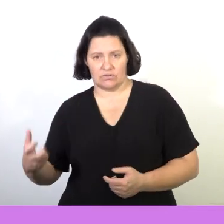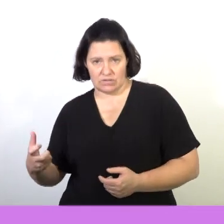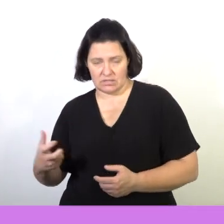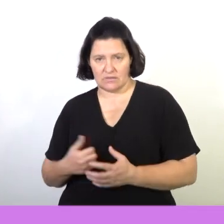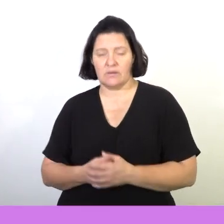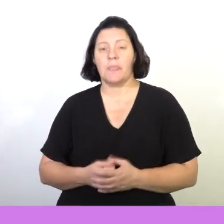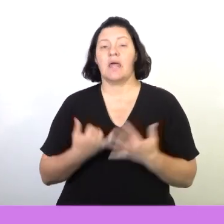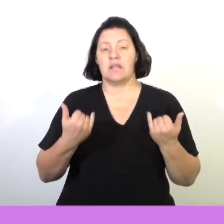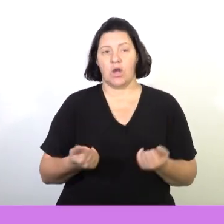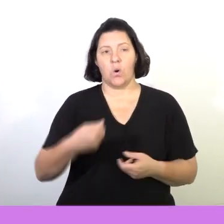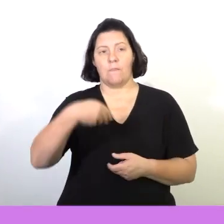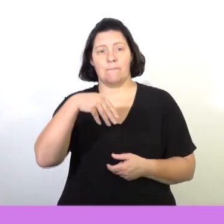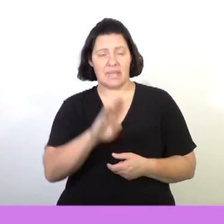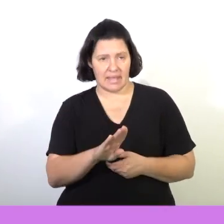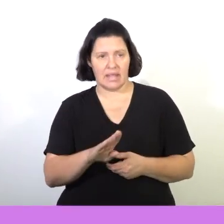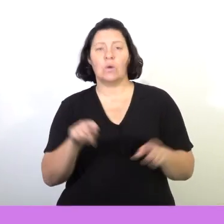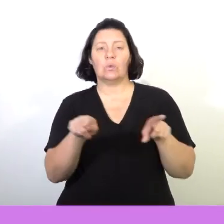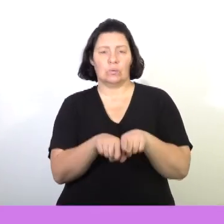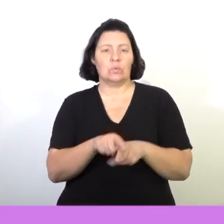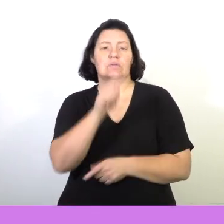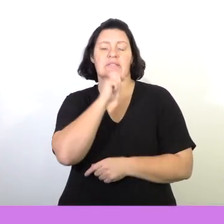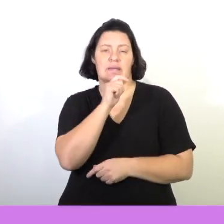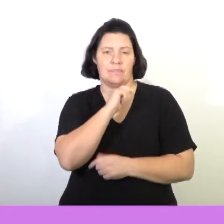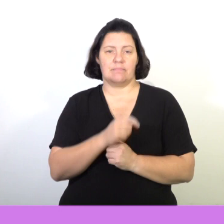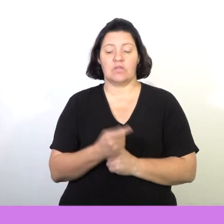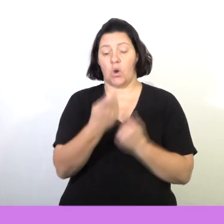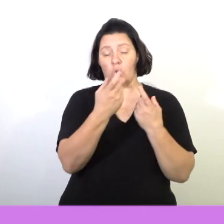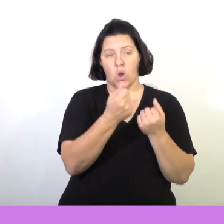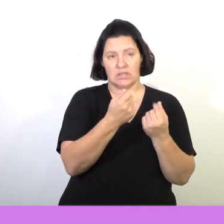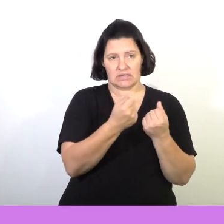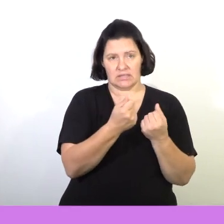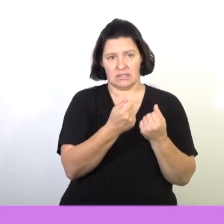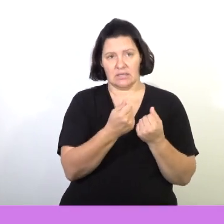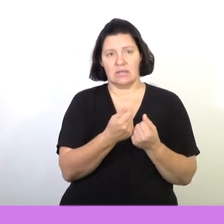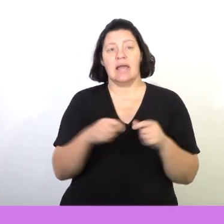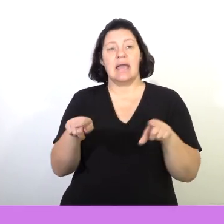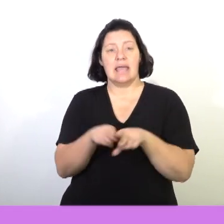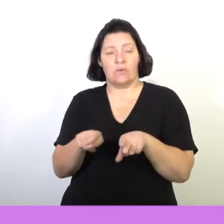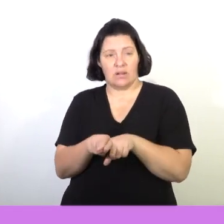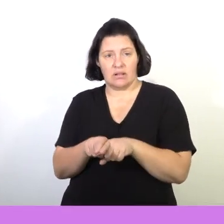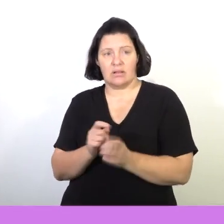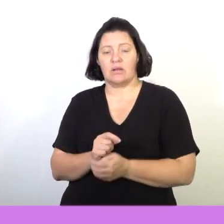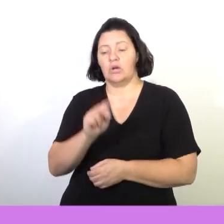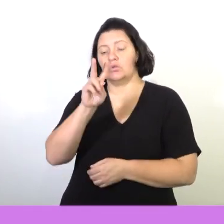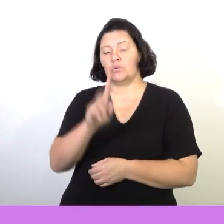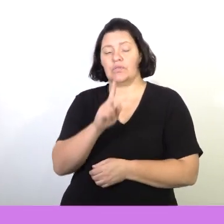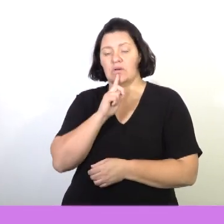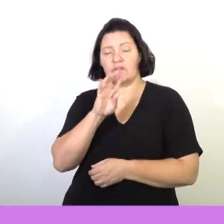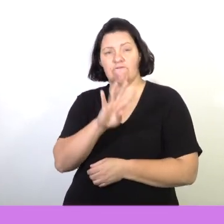Let's calculate for B. We're going to use the same formula. We then say cost is equals to